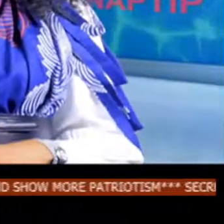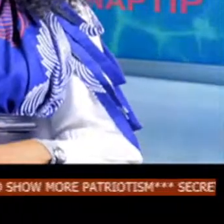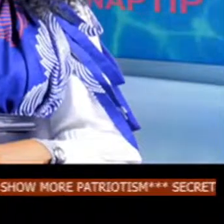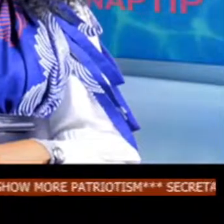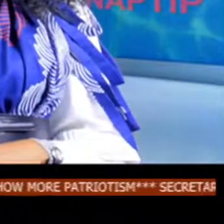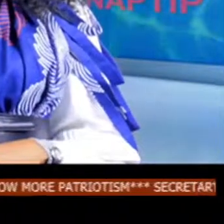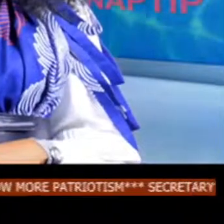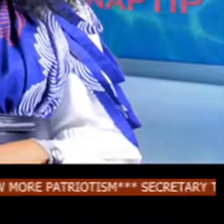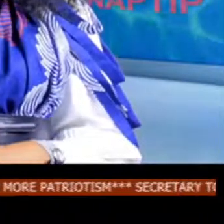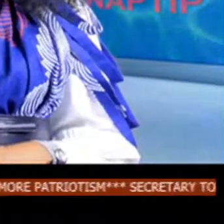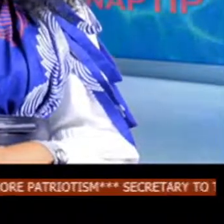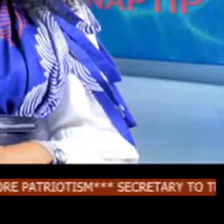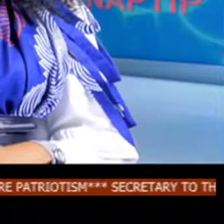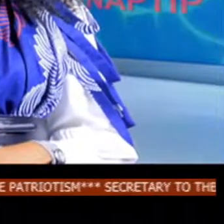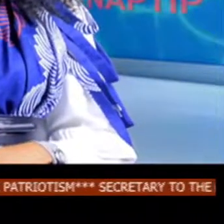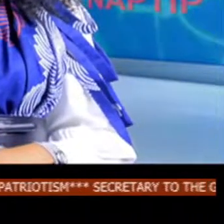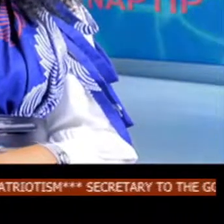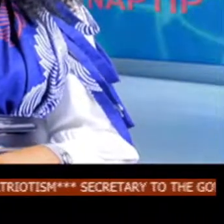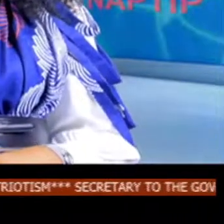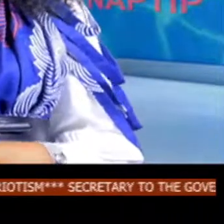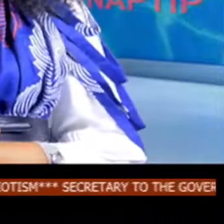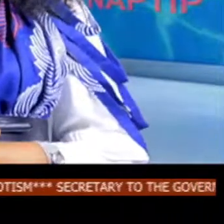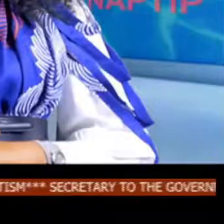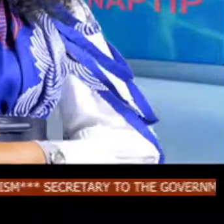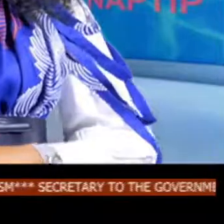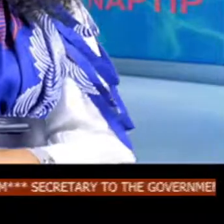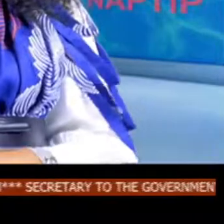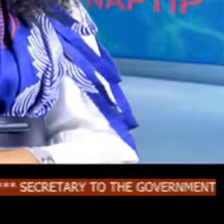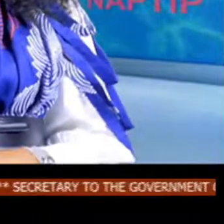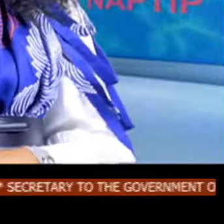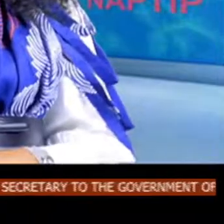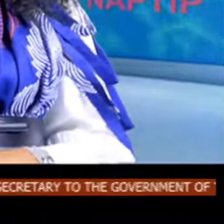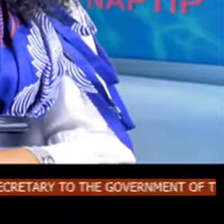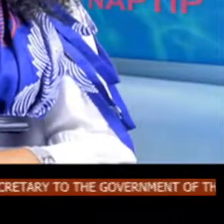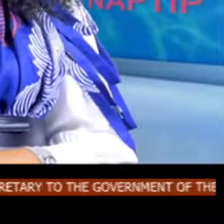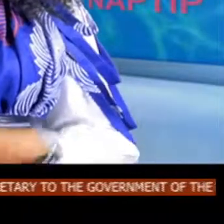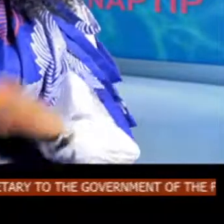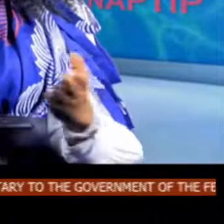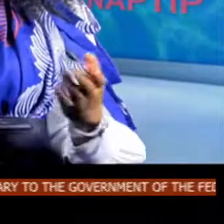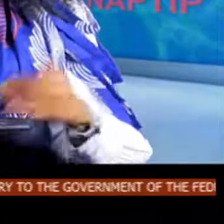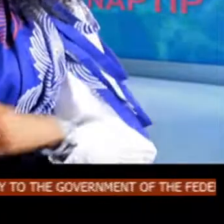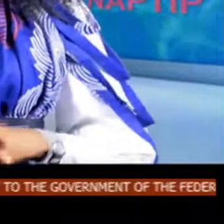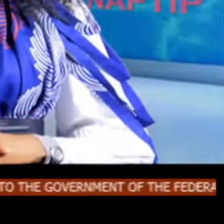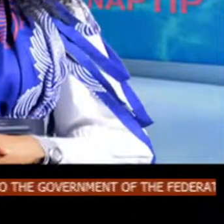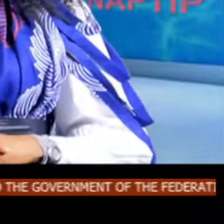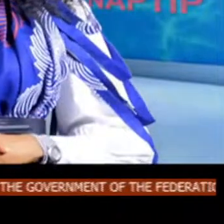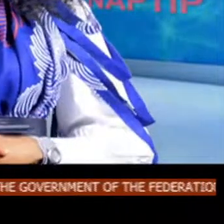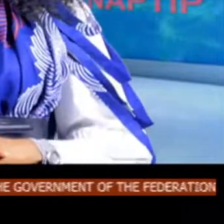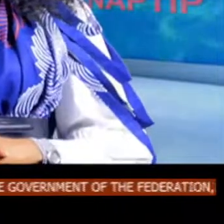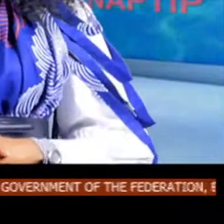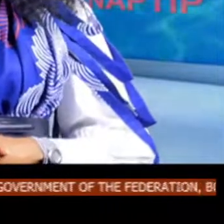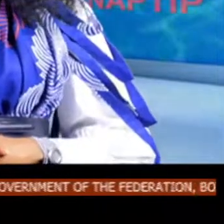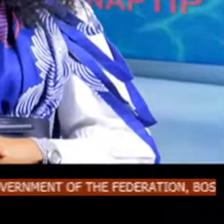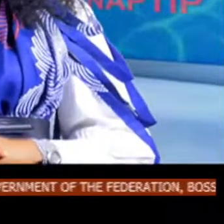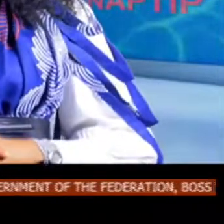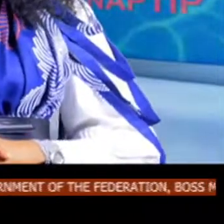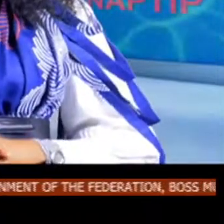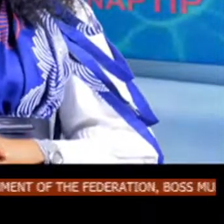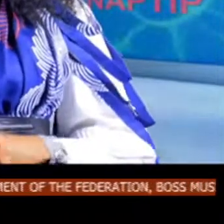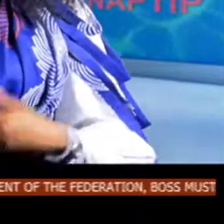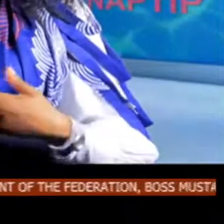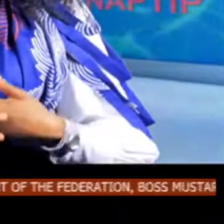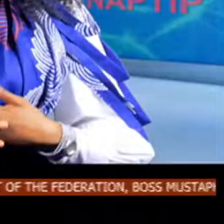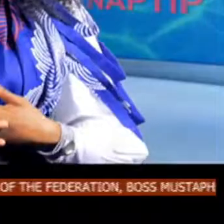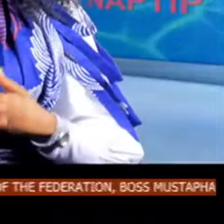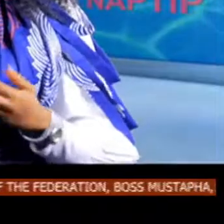members. Yet, it's one of the most underreported crimes worldwide. Thank you for joining NapTip